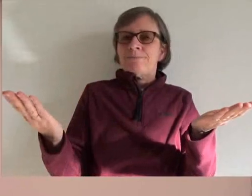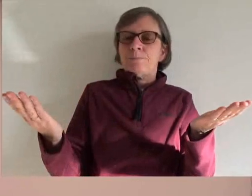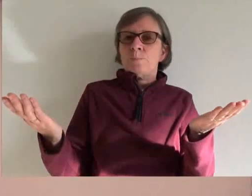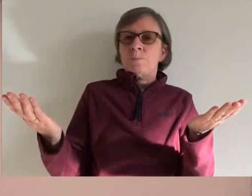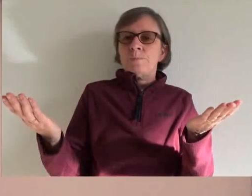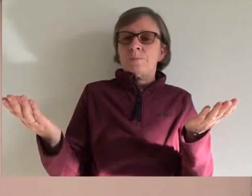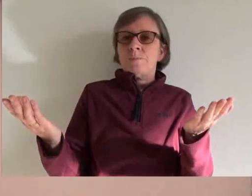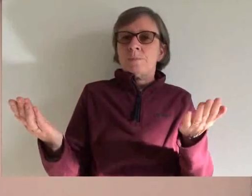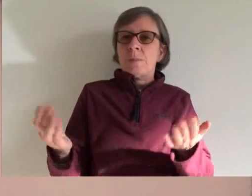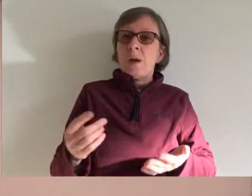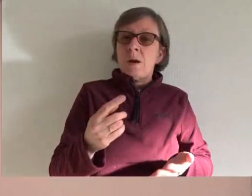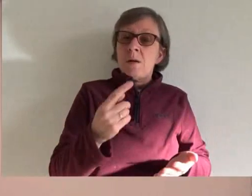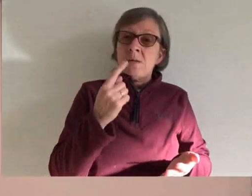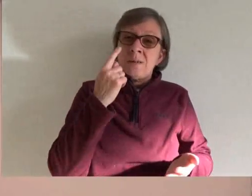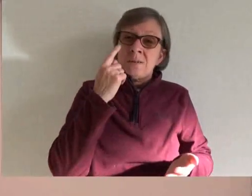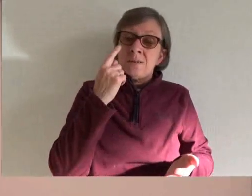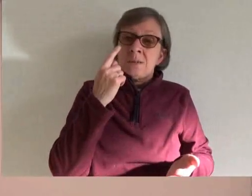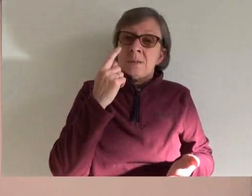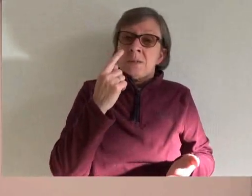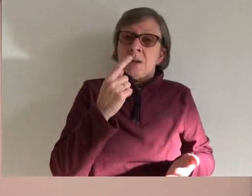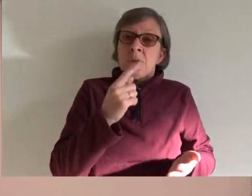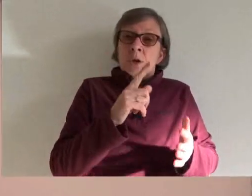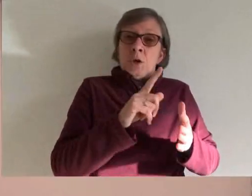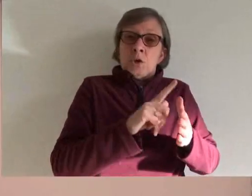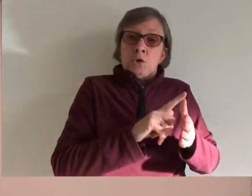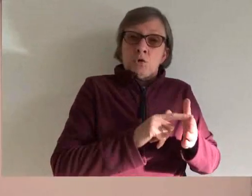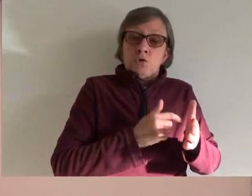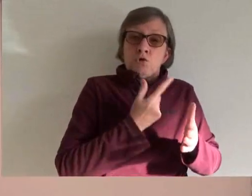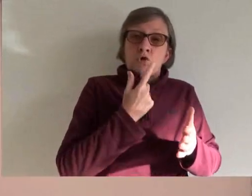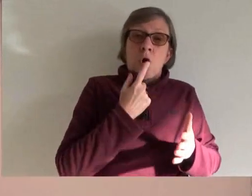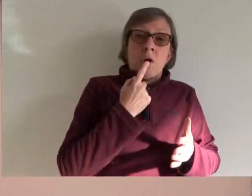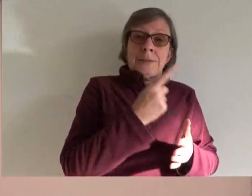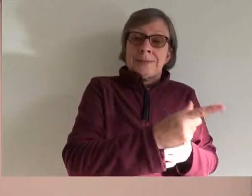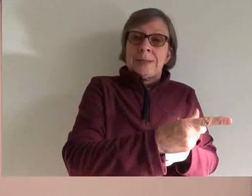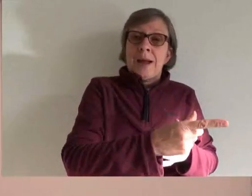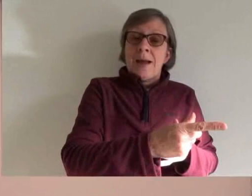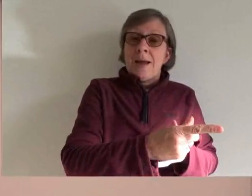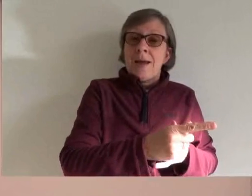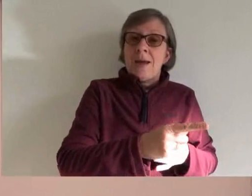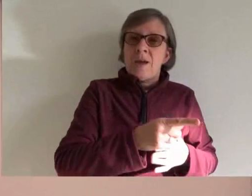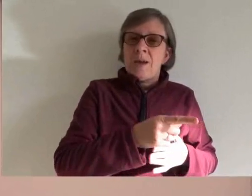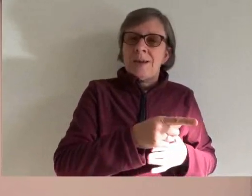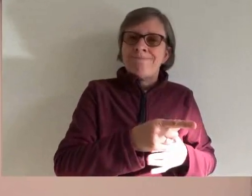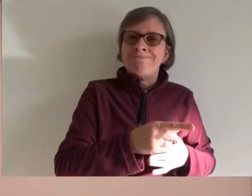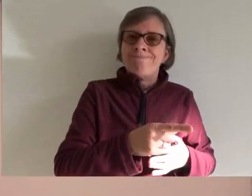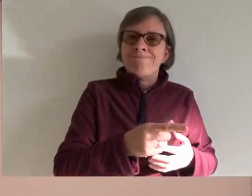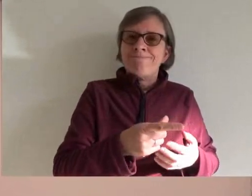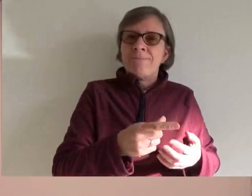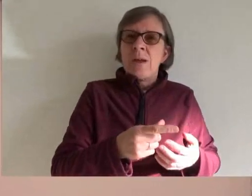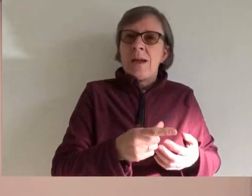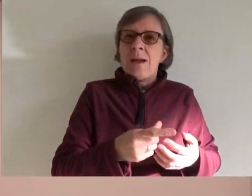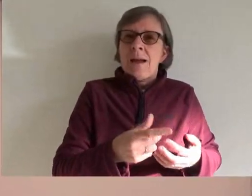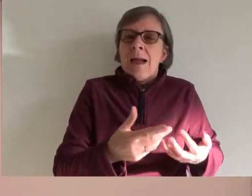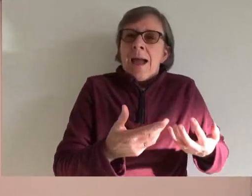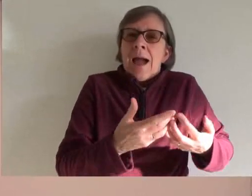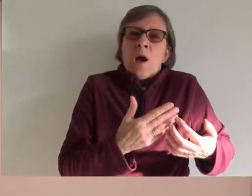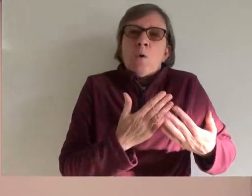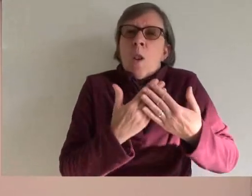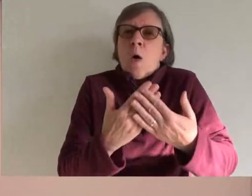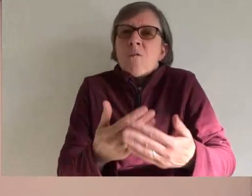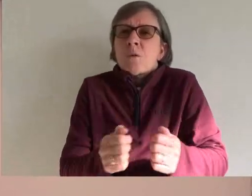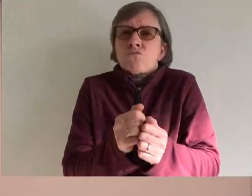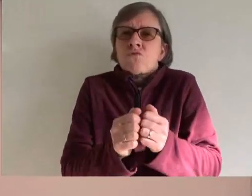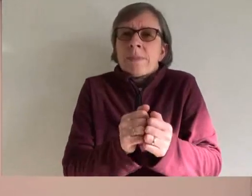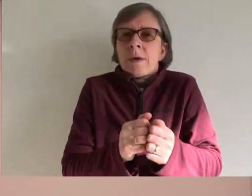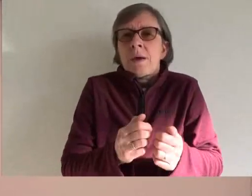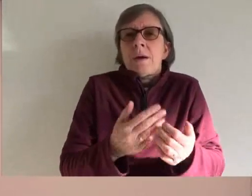And the big proof that John is writing is saying, well, actually, to show that you're walking in light, it's your actions towards your brother, to your neighbor, or to your fellow